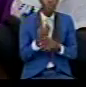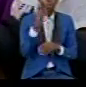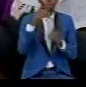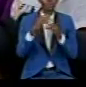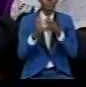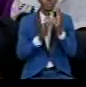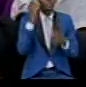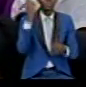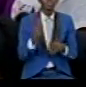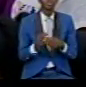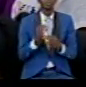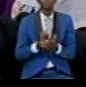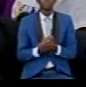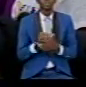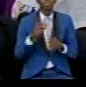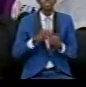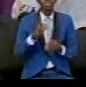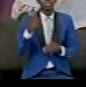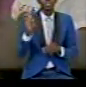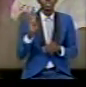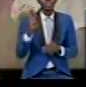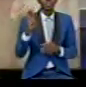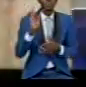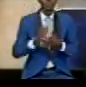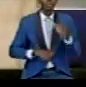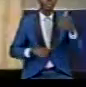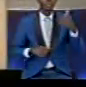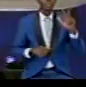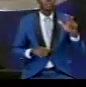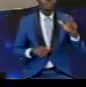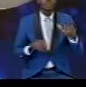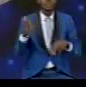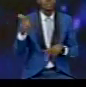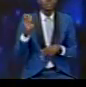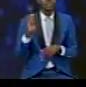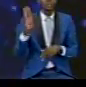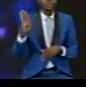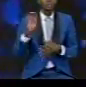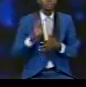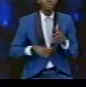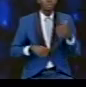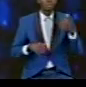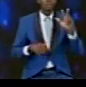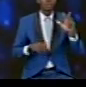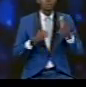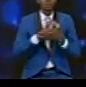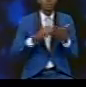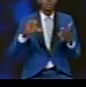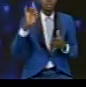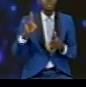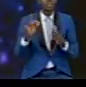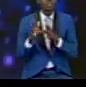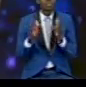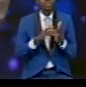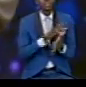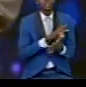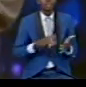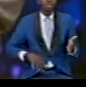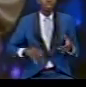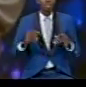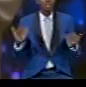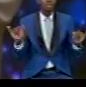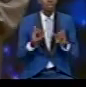name. Hebrews chapter 13, I'm reading from verse 8. Hebrews 13, verse 8, Jesus Christ,